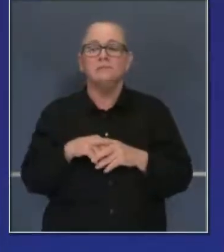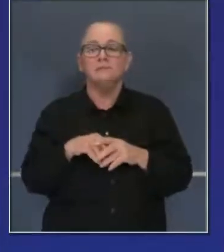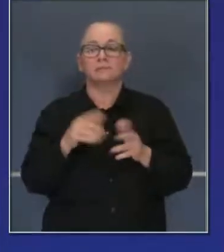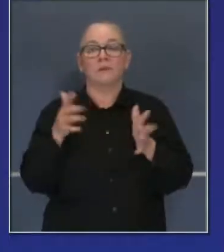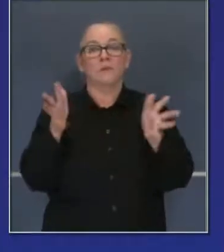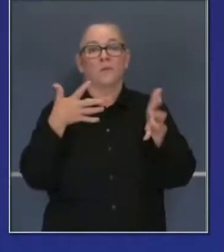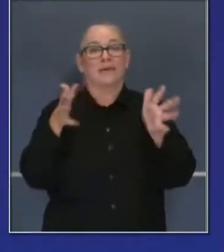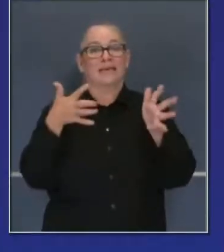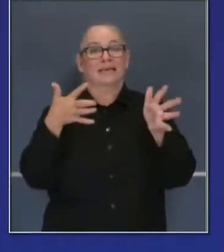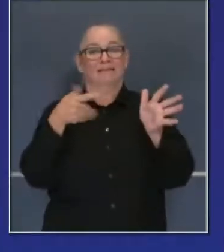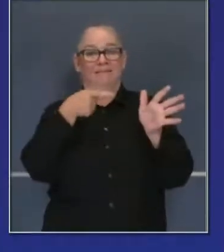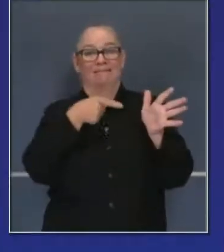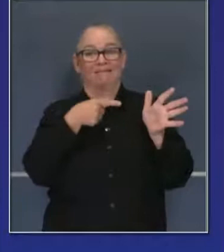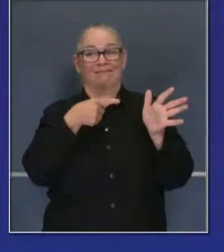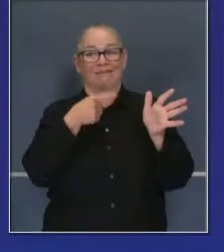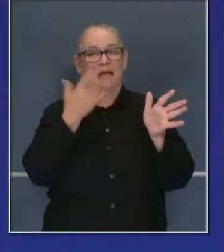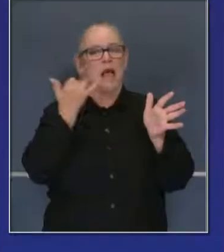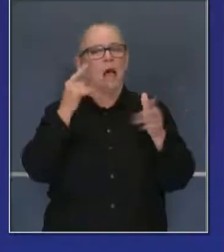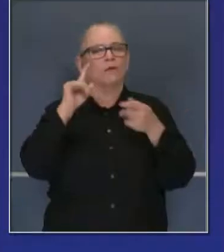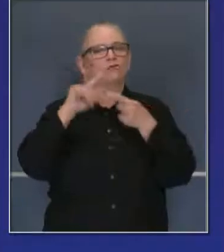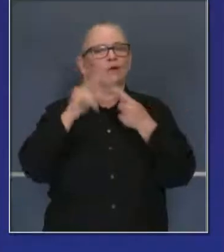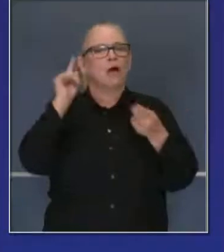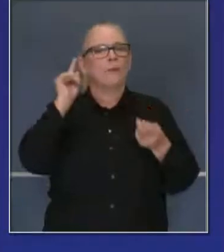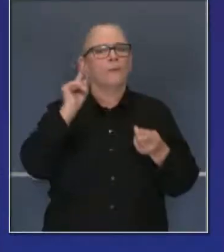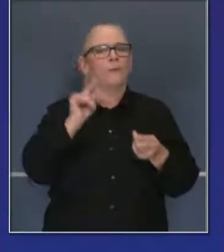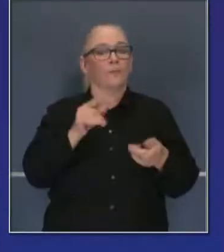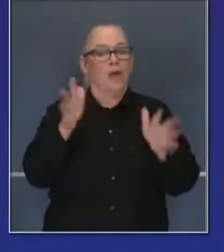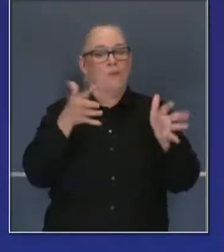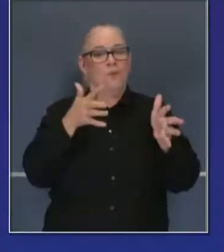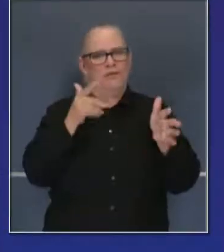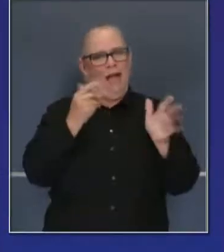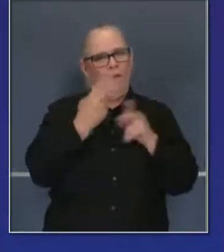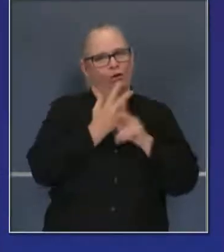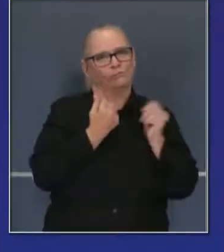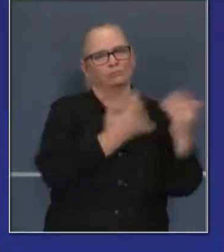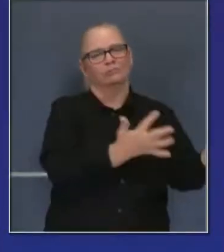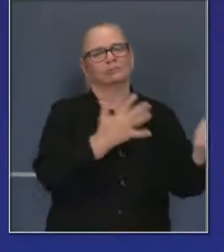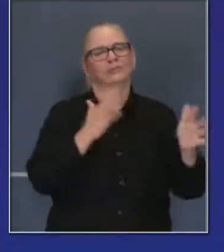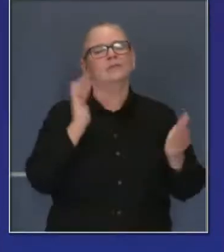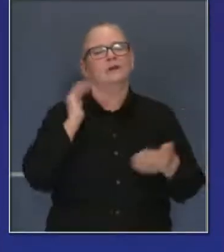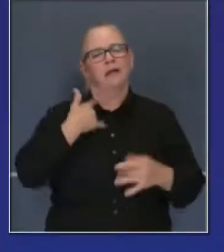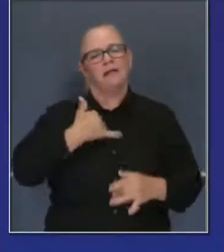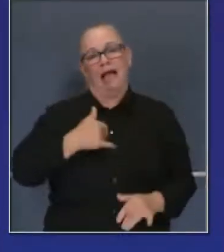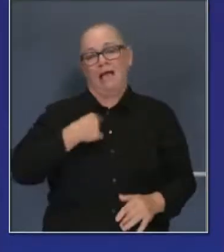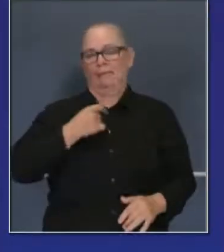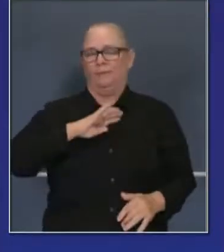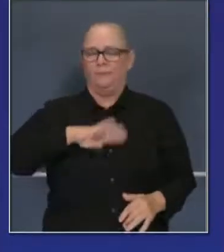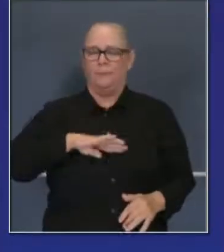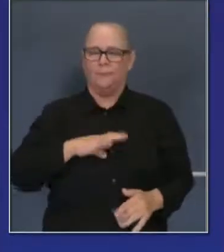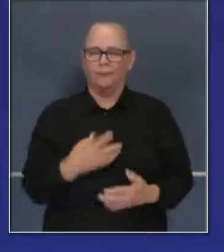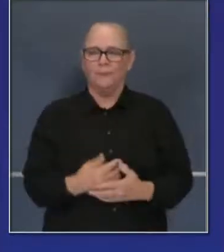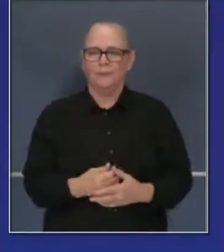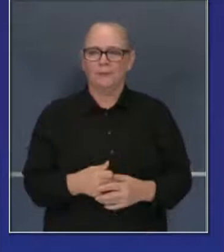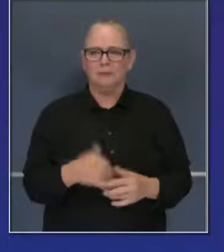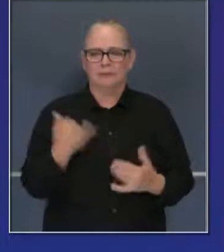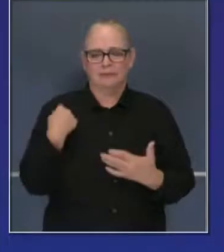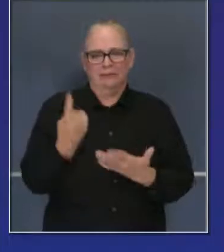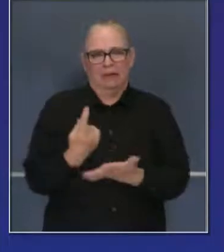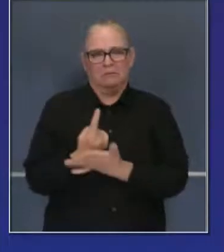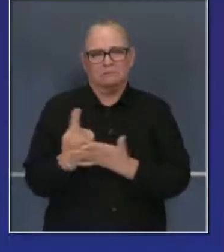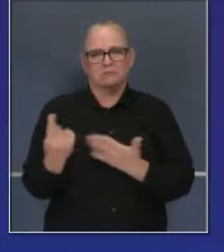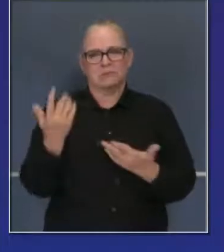have been, relatively speaking, more favorable in the last week or so. And as a